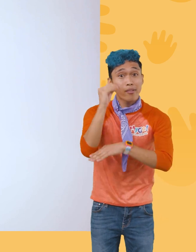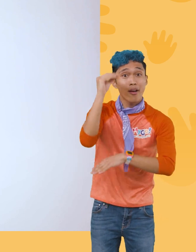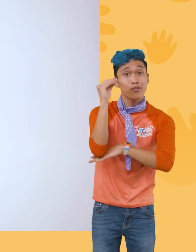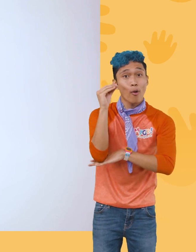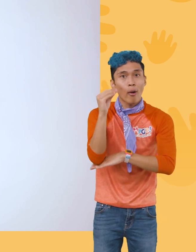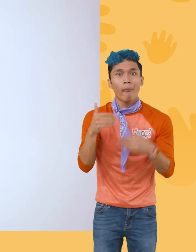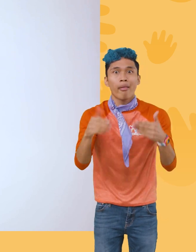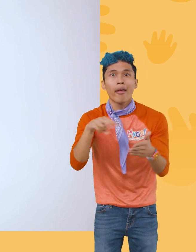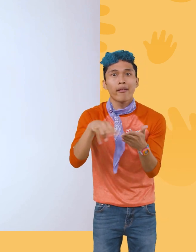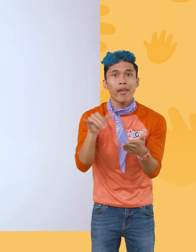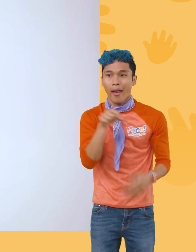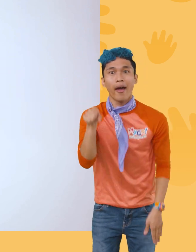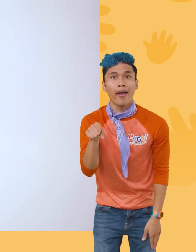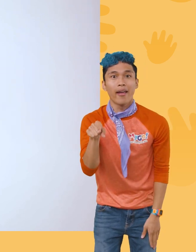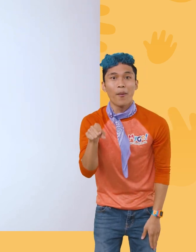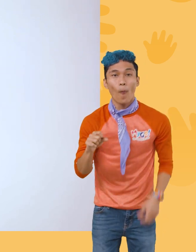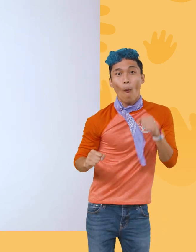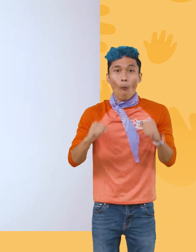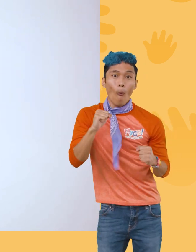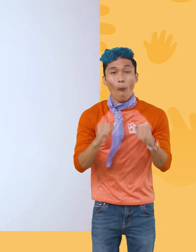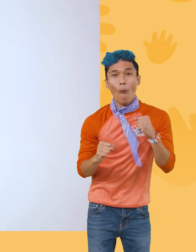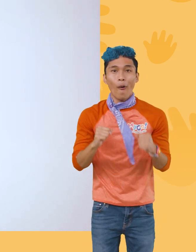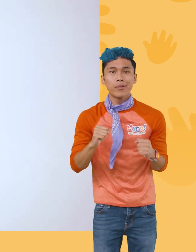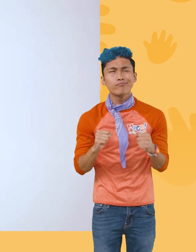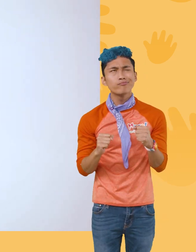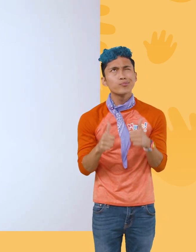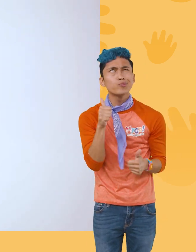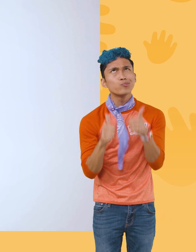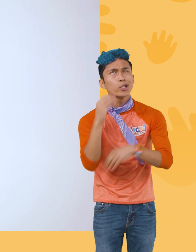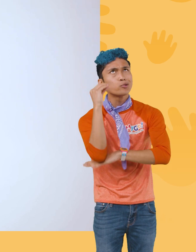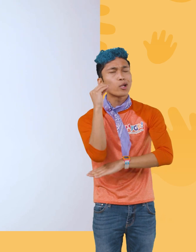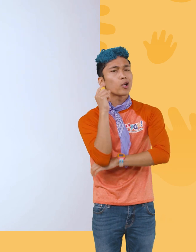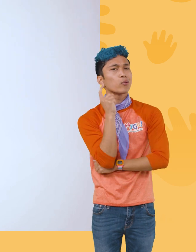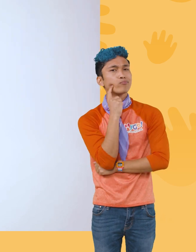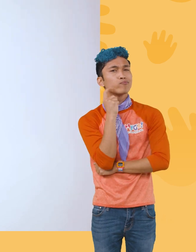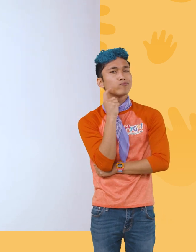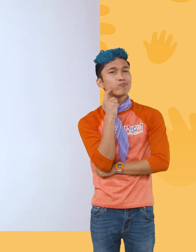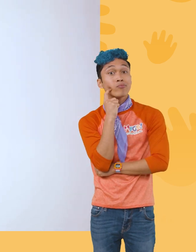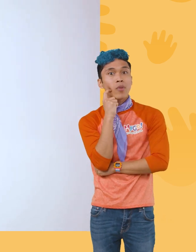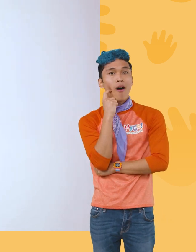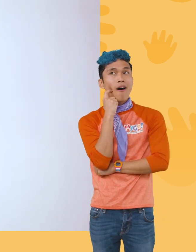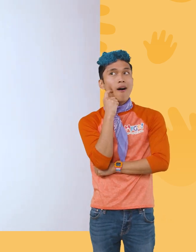let's dance like it? Woohoo! Okay, what dinosaur?